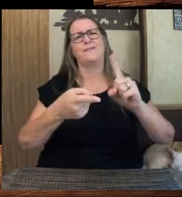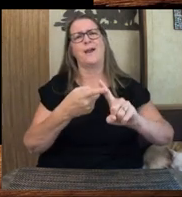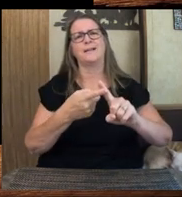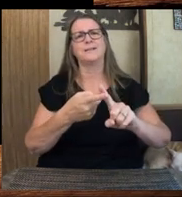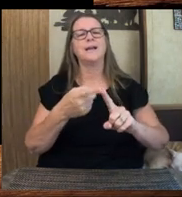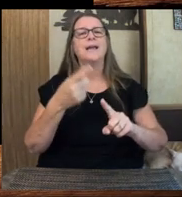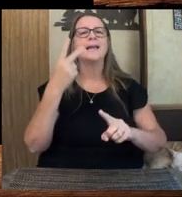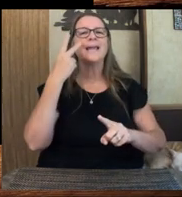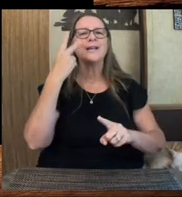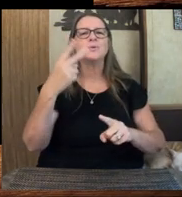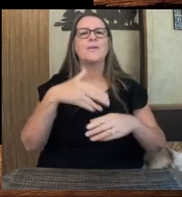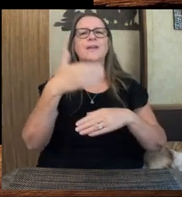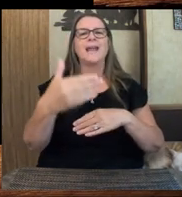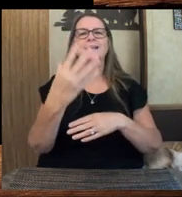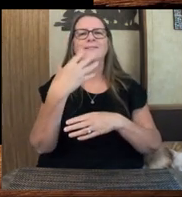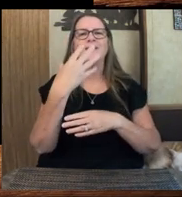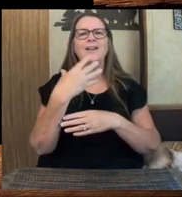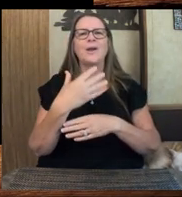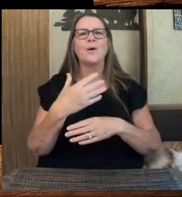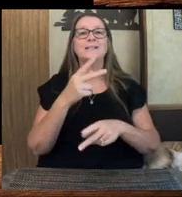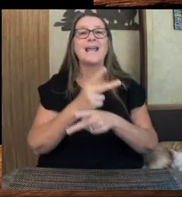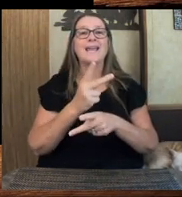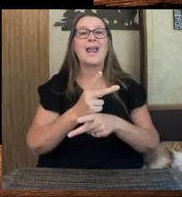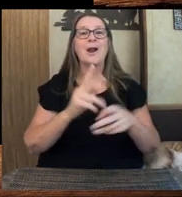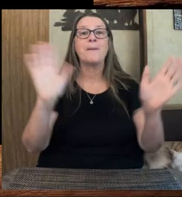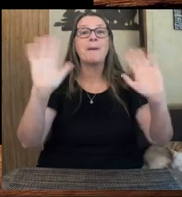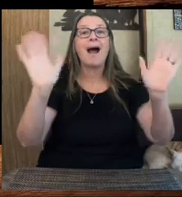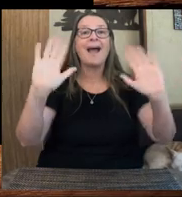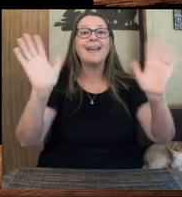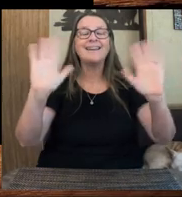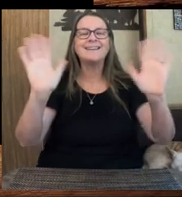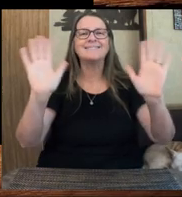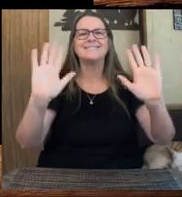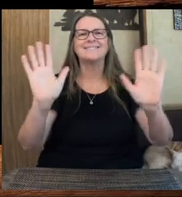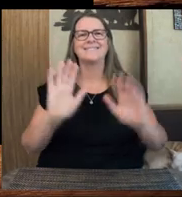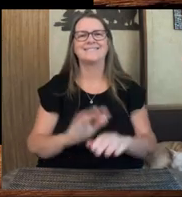share it with your friends. And we will catch you in our next video. Take care. Bye.